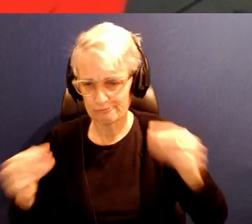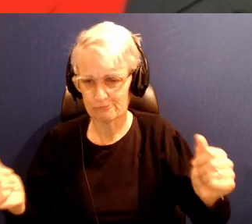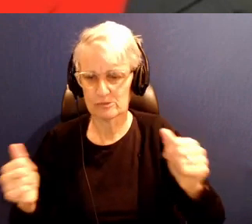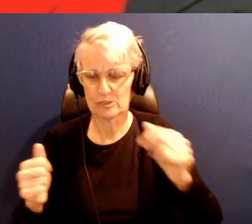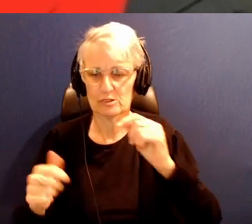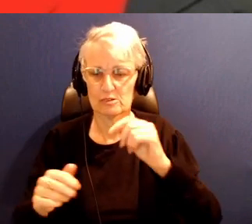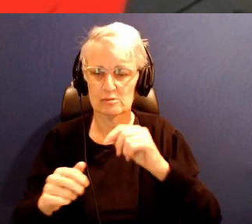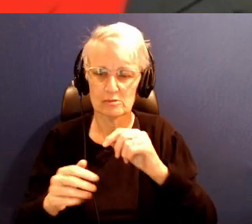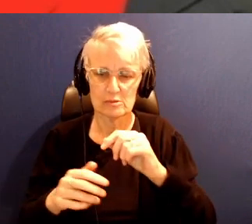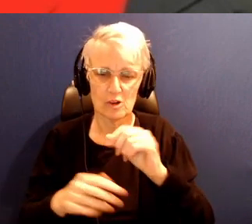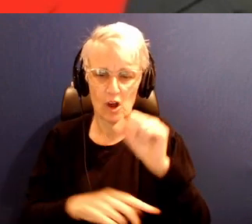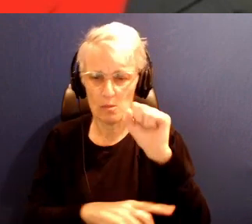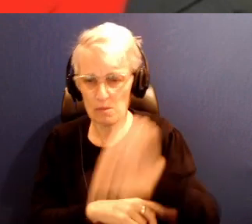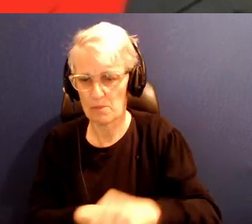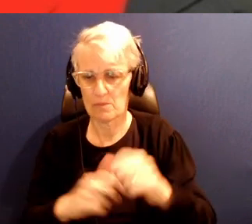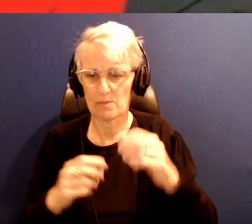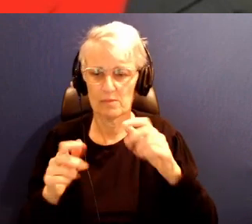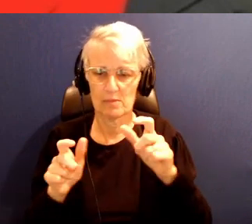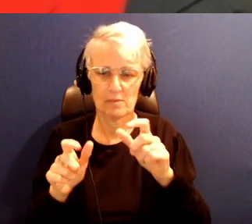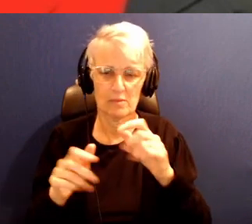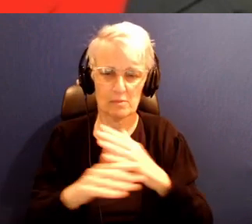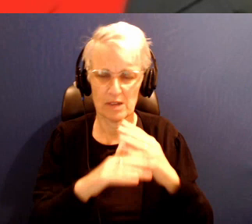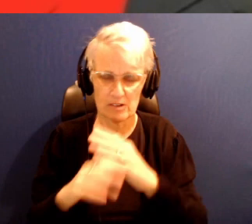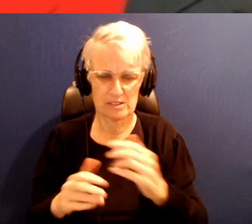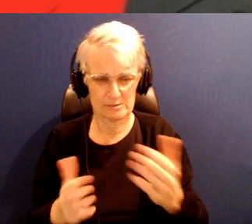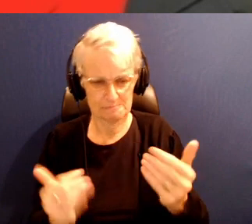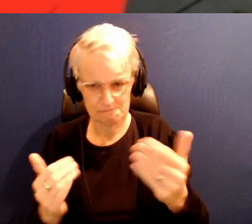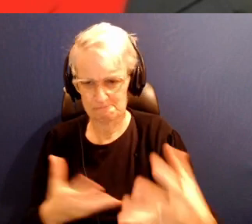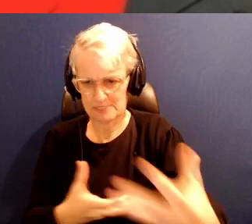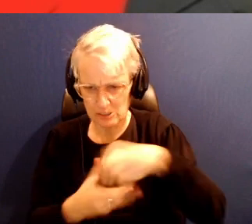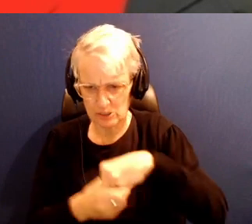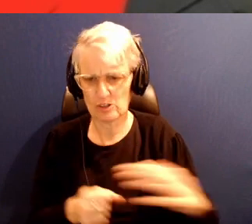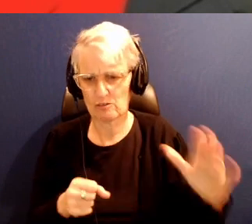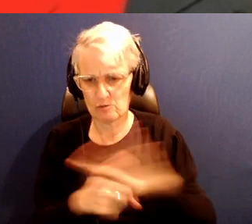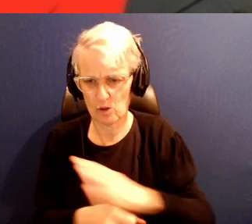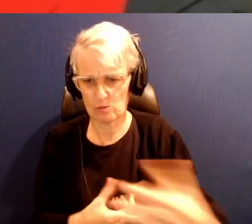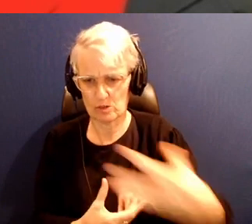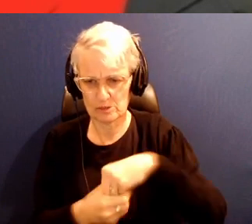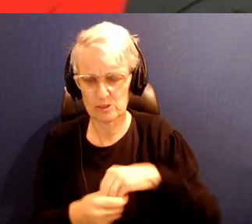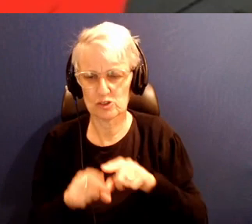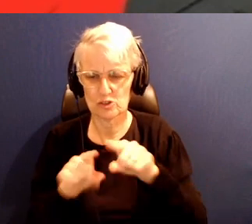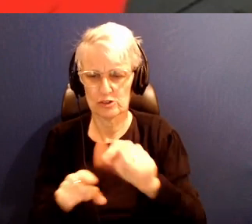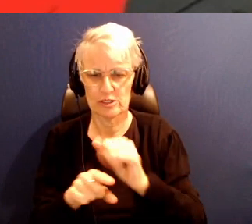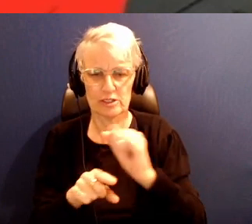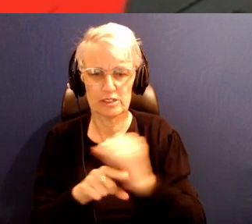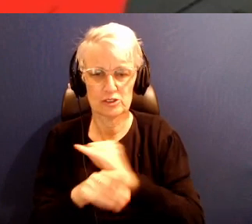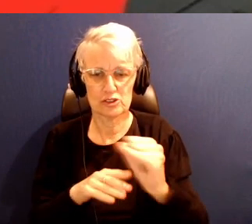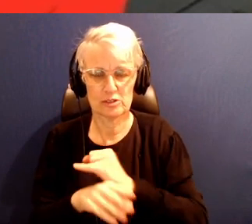by the targeted youth and to ensure their inclusion and full participation during the internship.